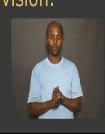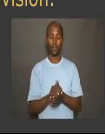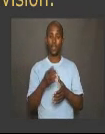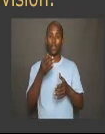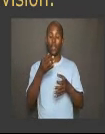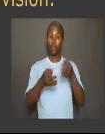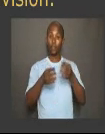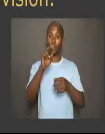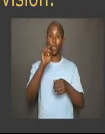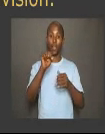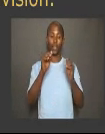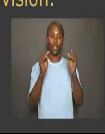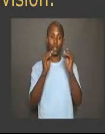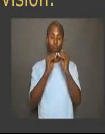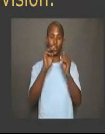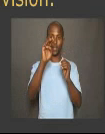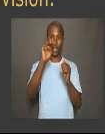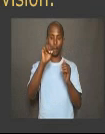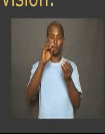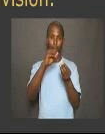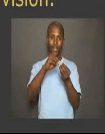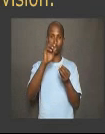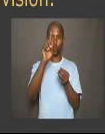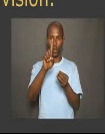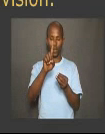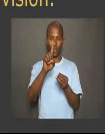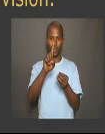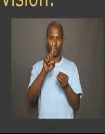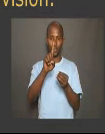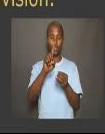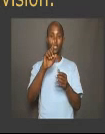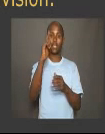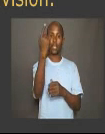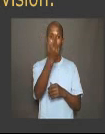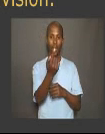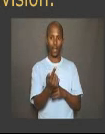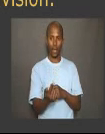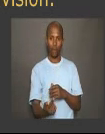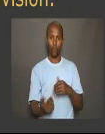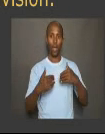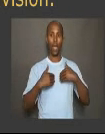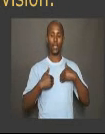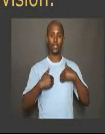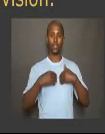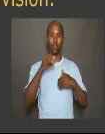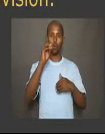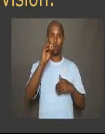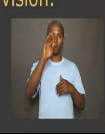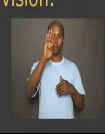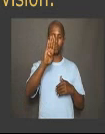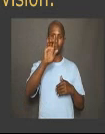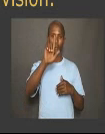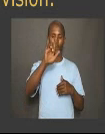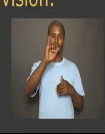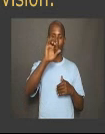If n equals m plus 1, the graph has an oblique